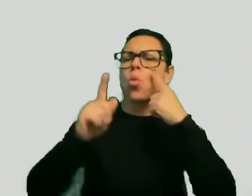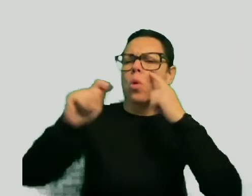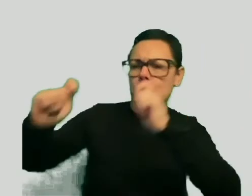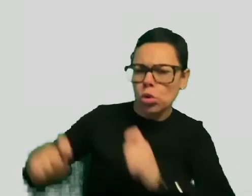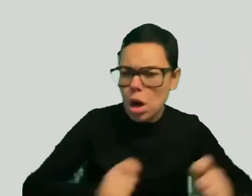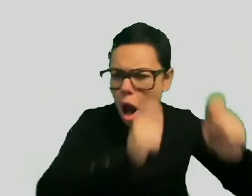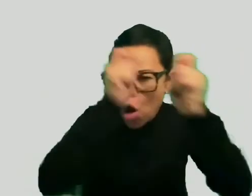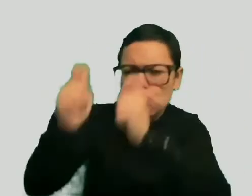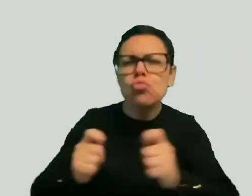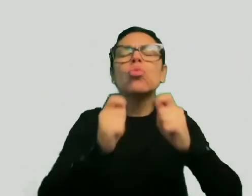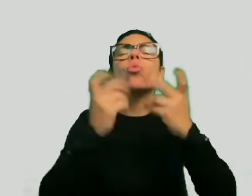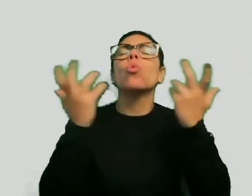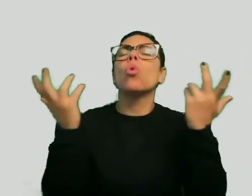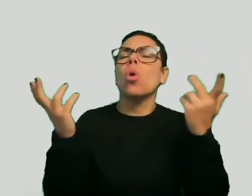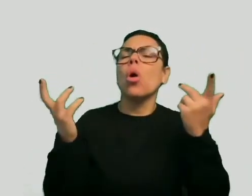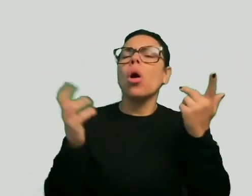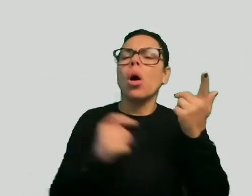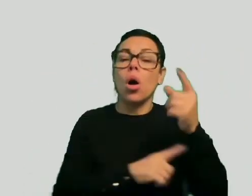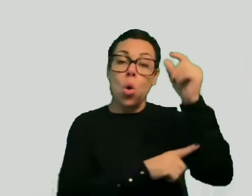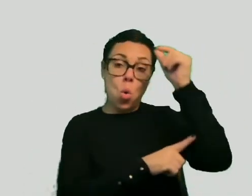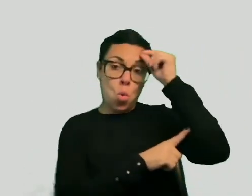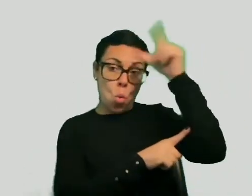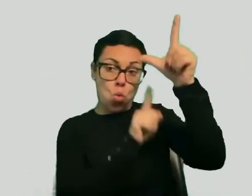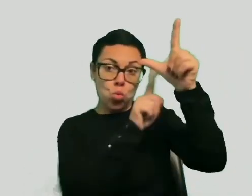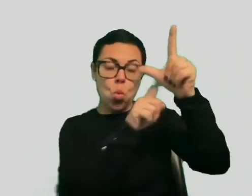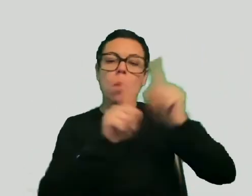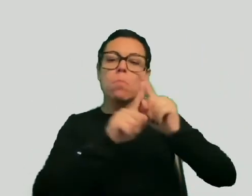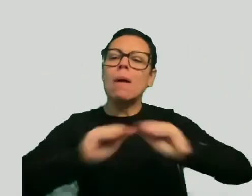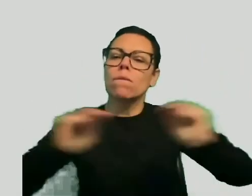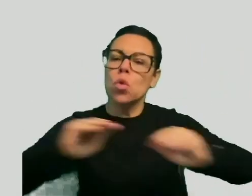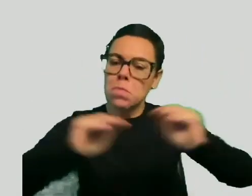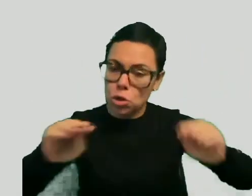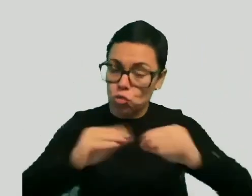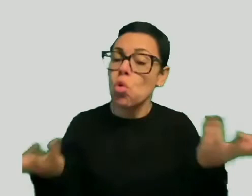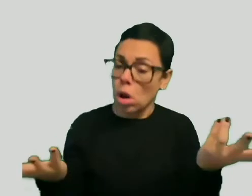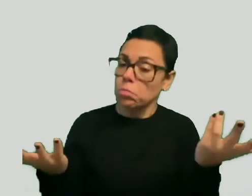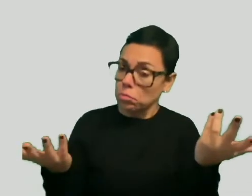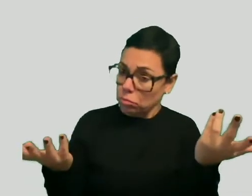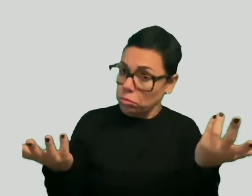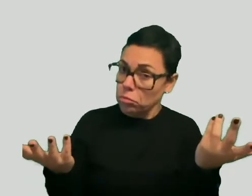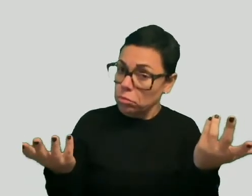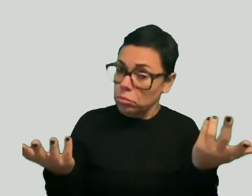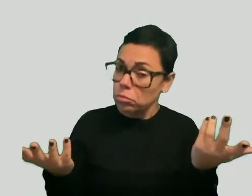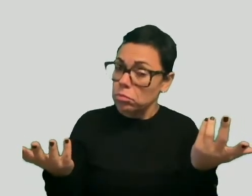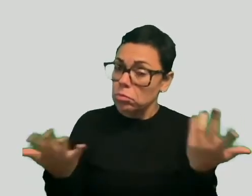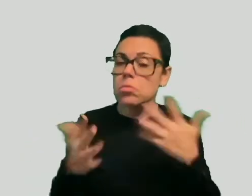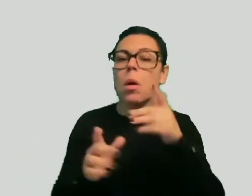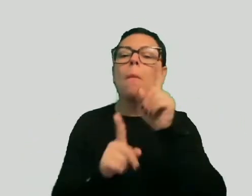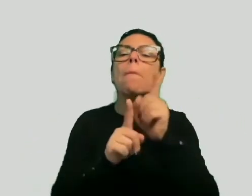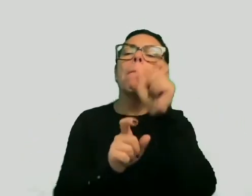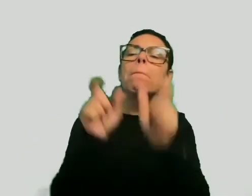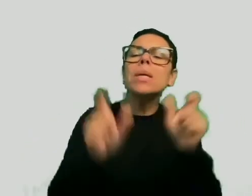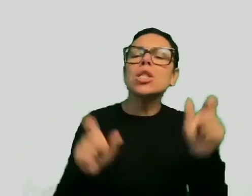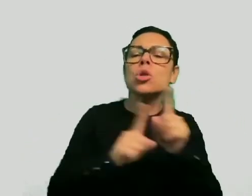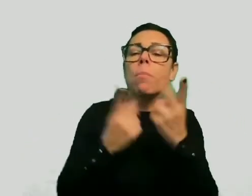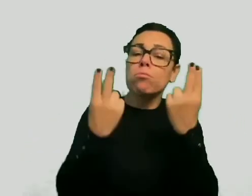have to change the culture, so training and awakening that desire in people. If it isn't a broad policy, it's not going to